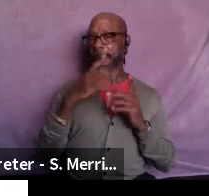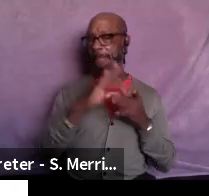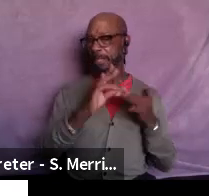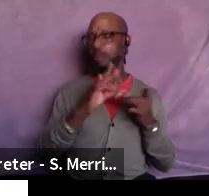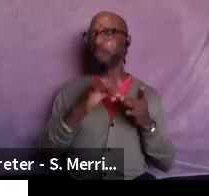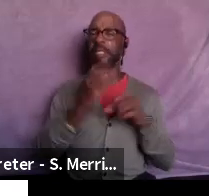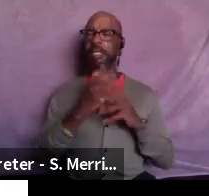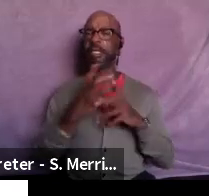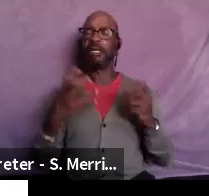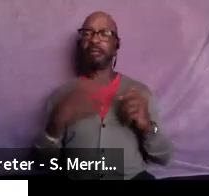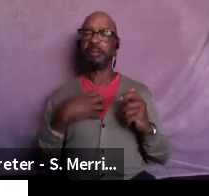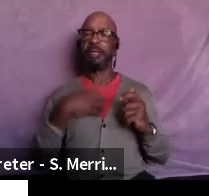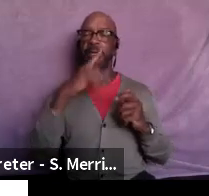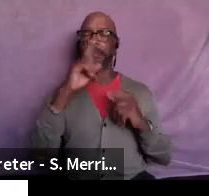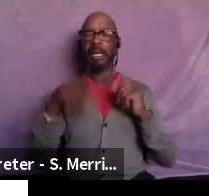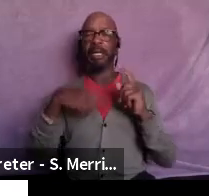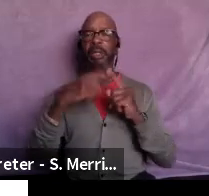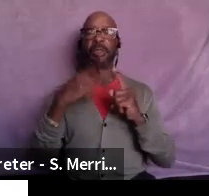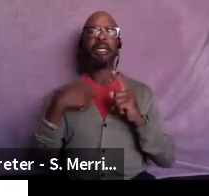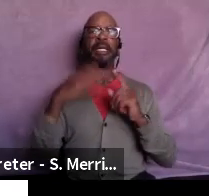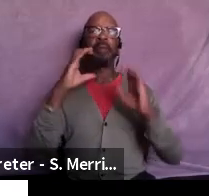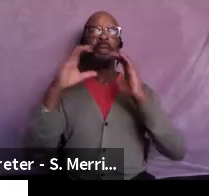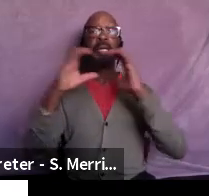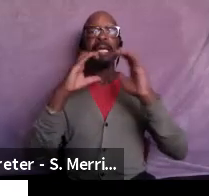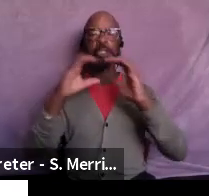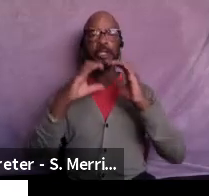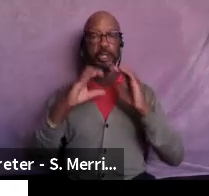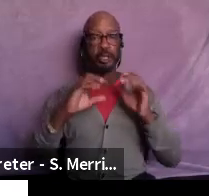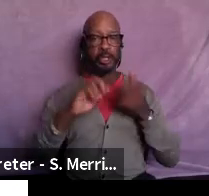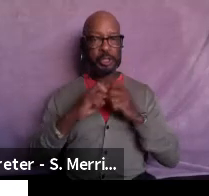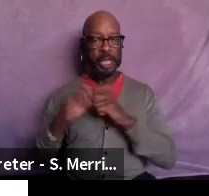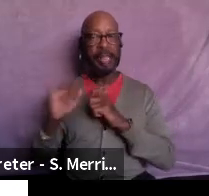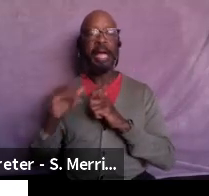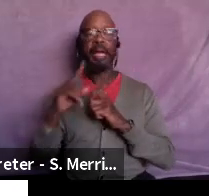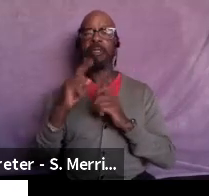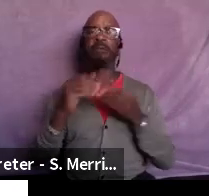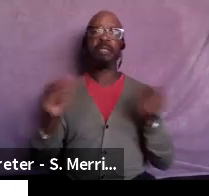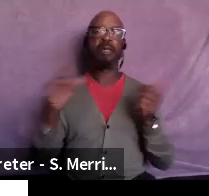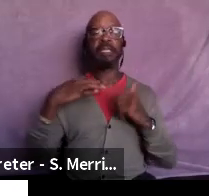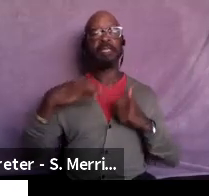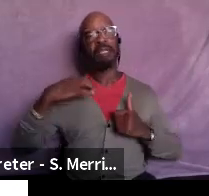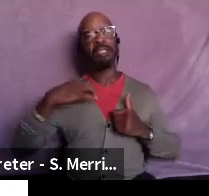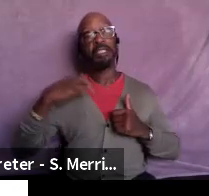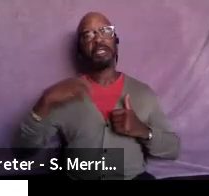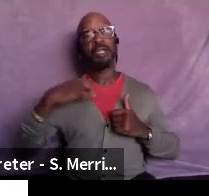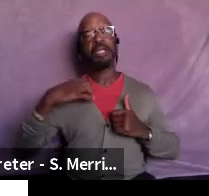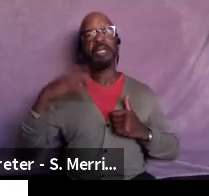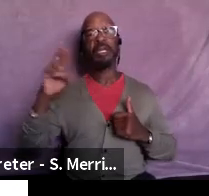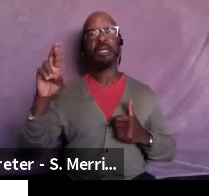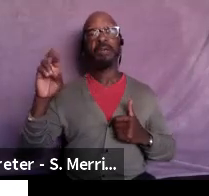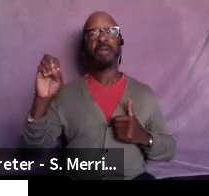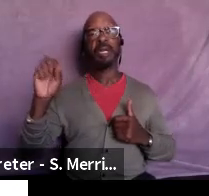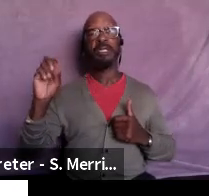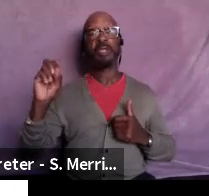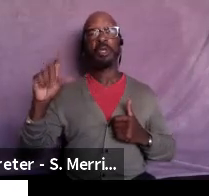effective communication. This matter was resolved as a voluntary resolution agreement as